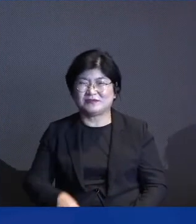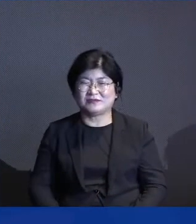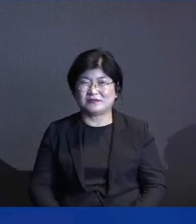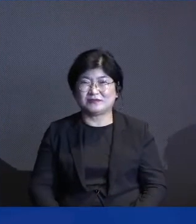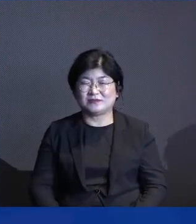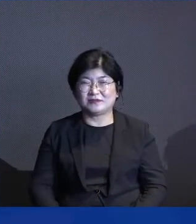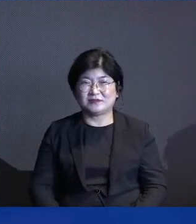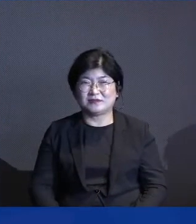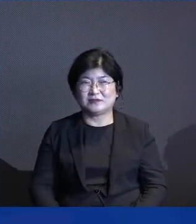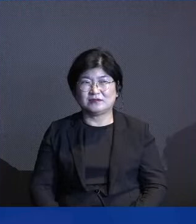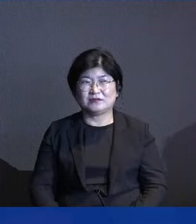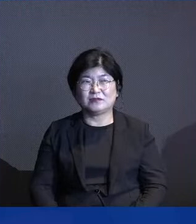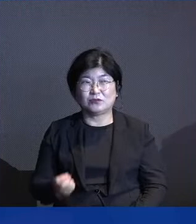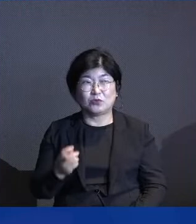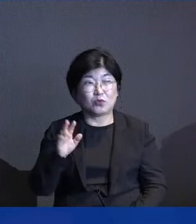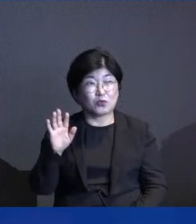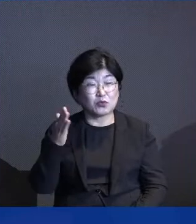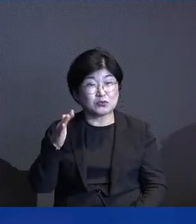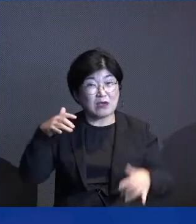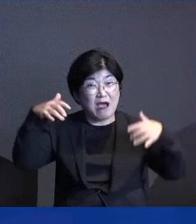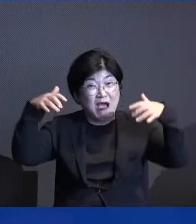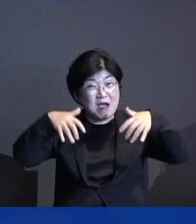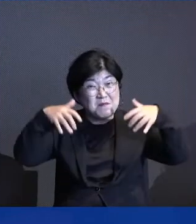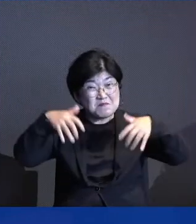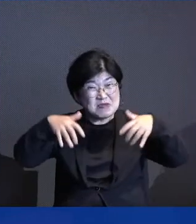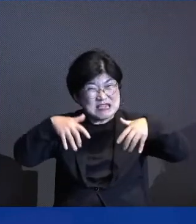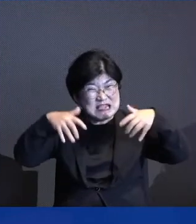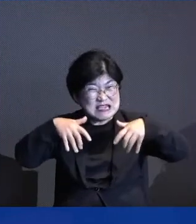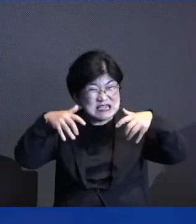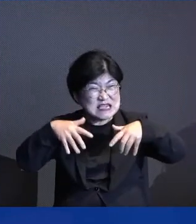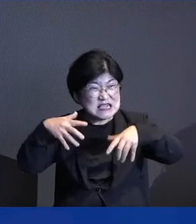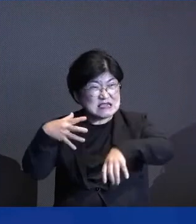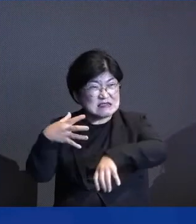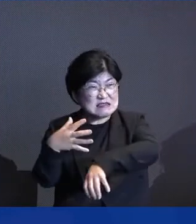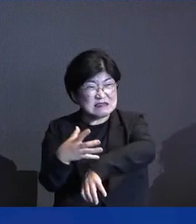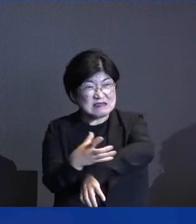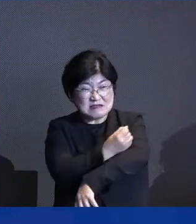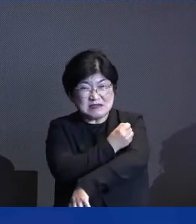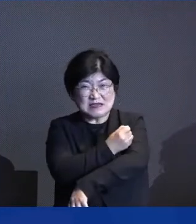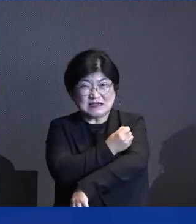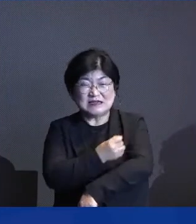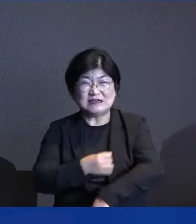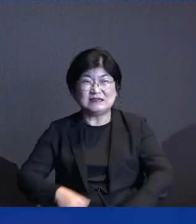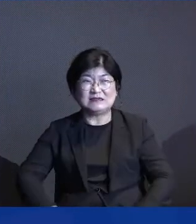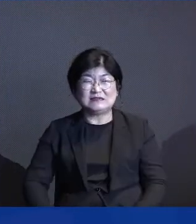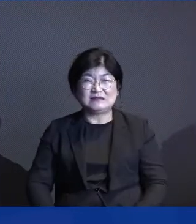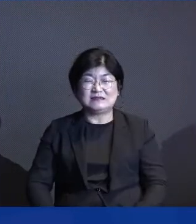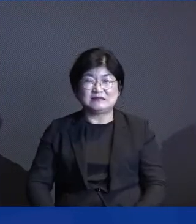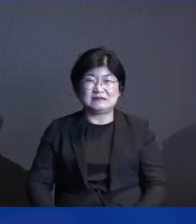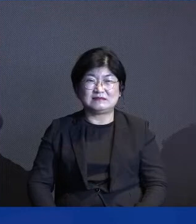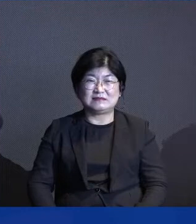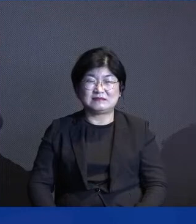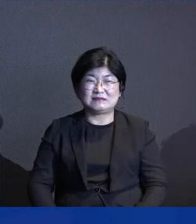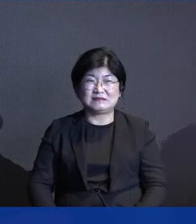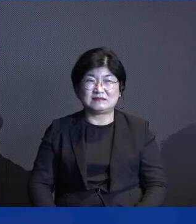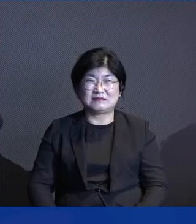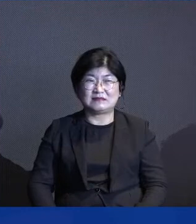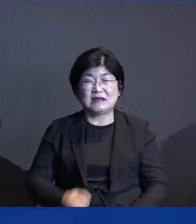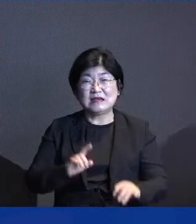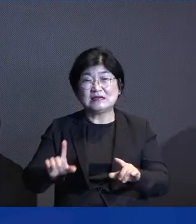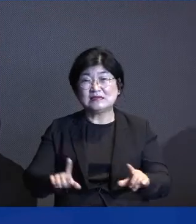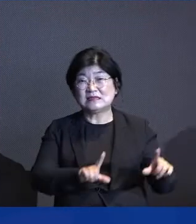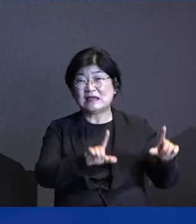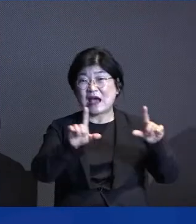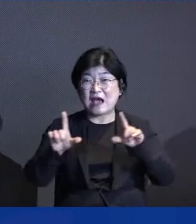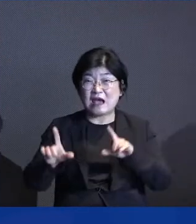heavy rain, we saw that those who were living in an environment which are not adequate for